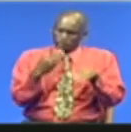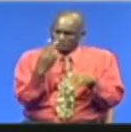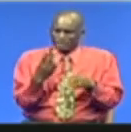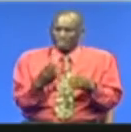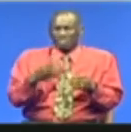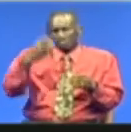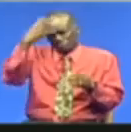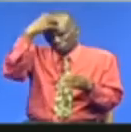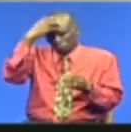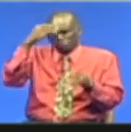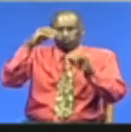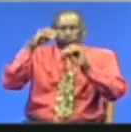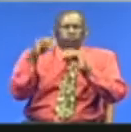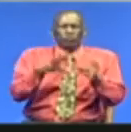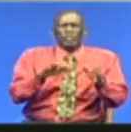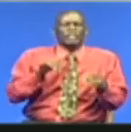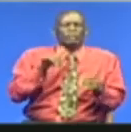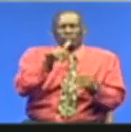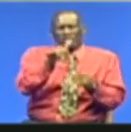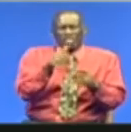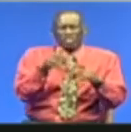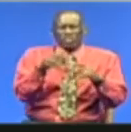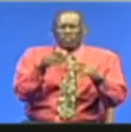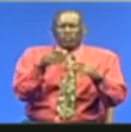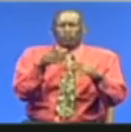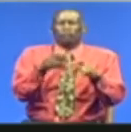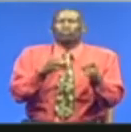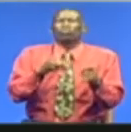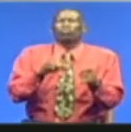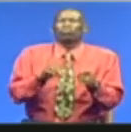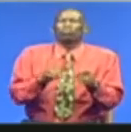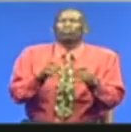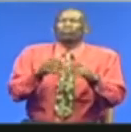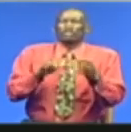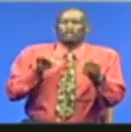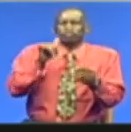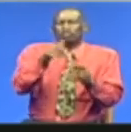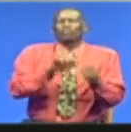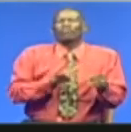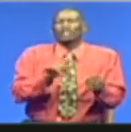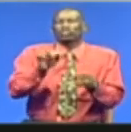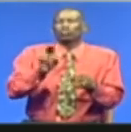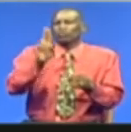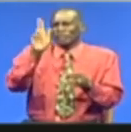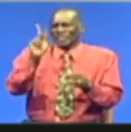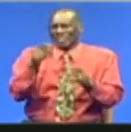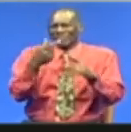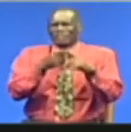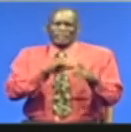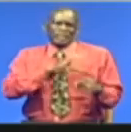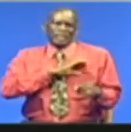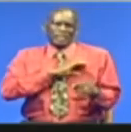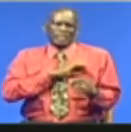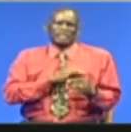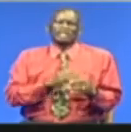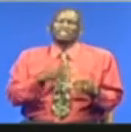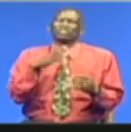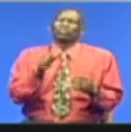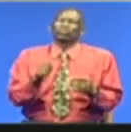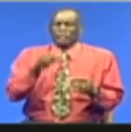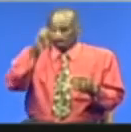KLM flight departing Nairobi for Amsterdam, then Canada, on Tuesday night. The government explained that he had renounced his Kenyan